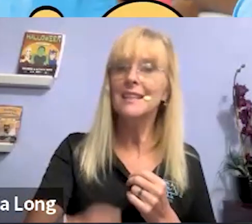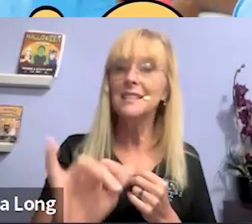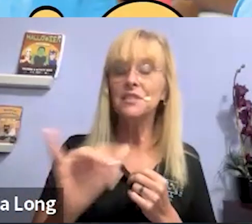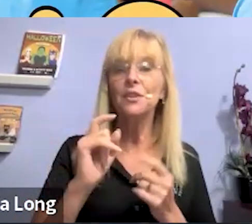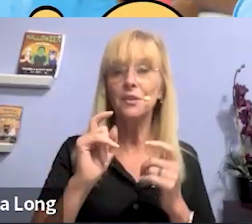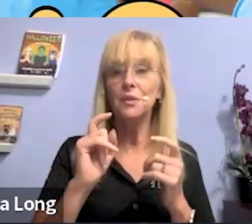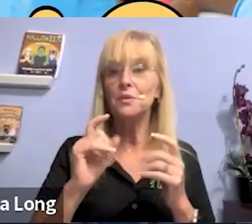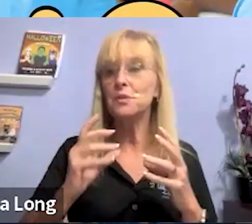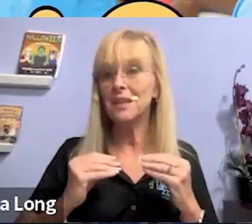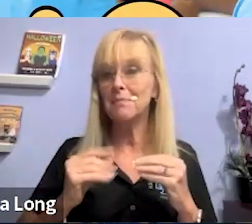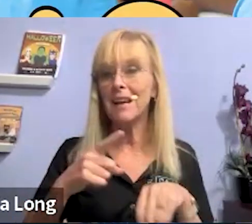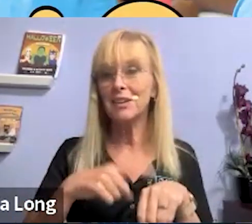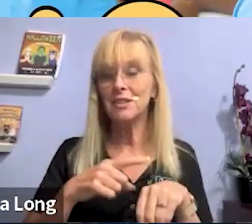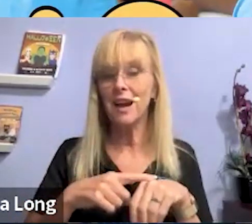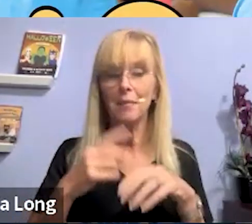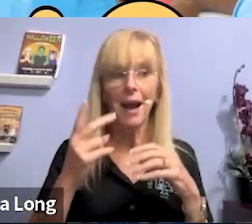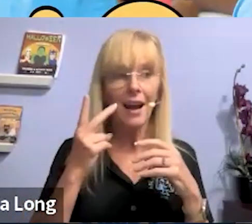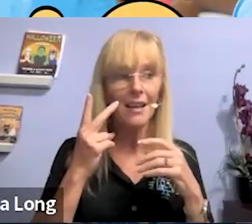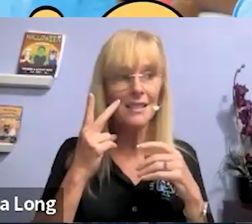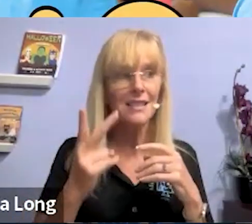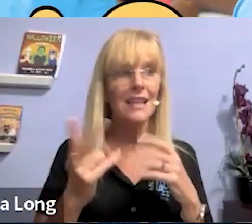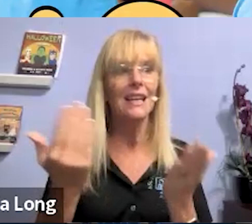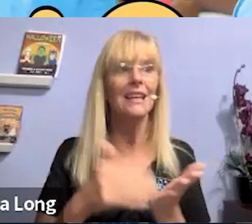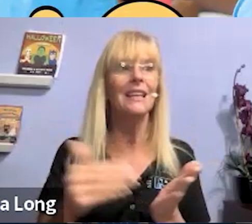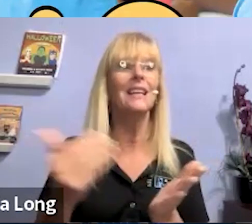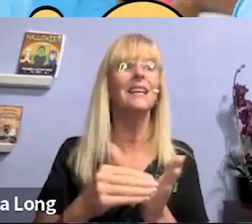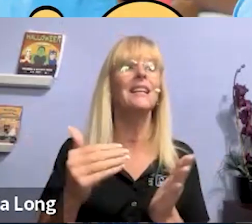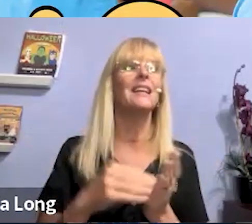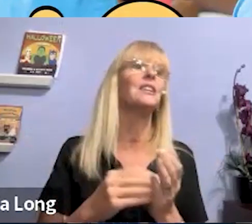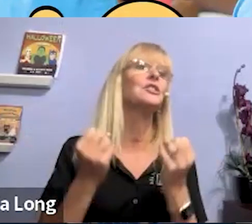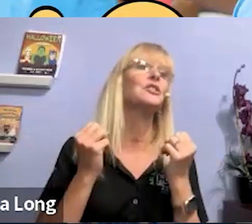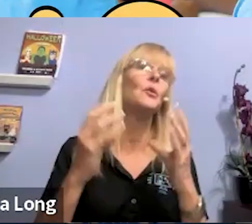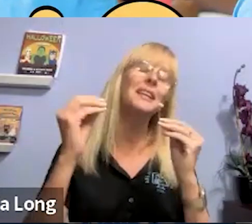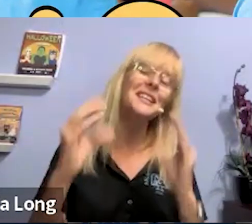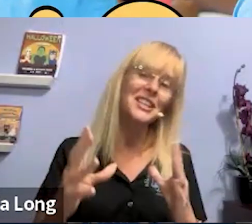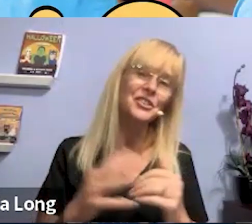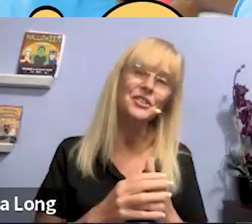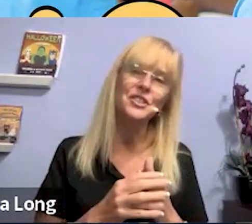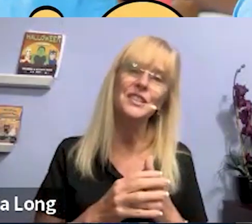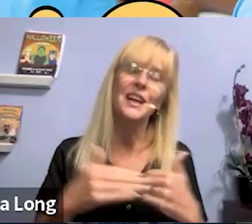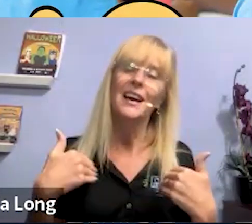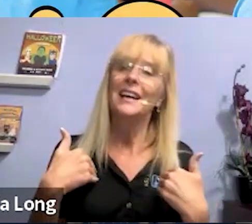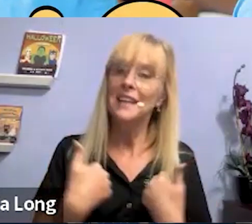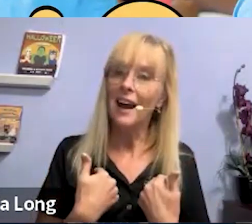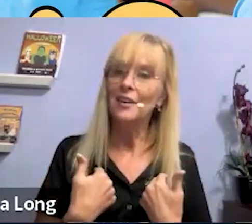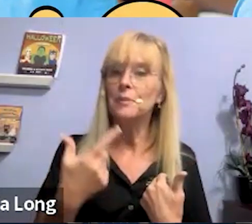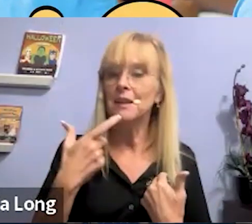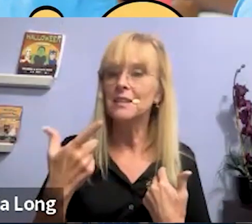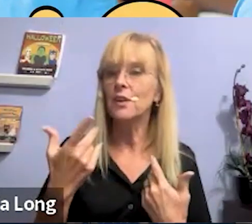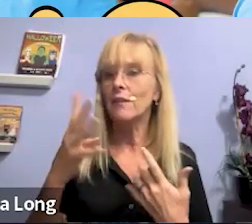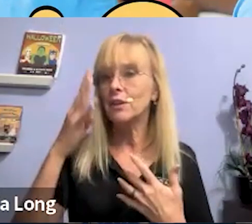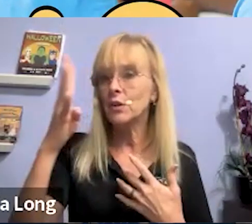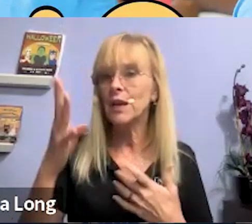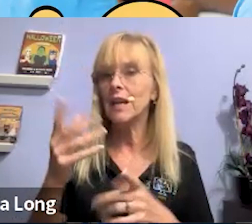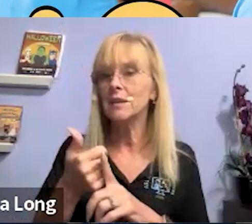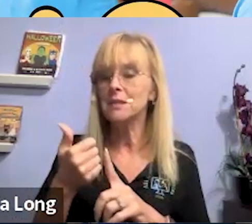Okay, this is for you to get back your time. I see again and again and again so many teachers just tired because